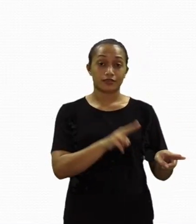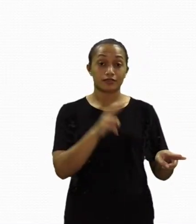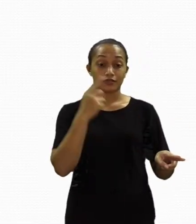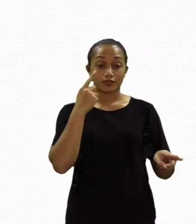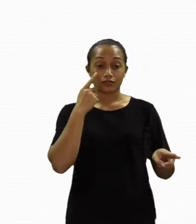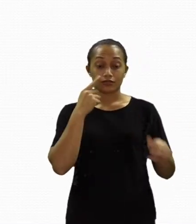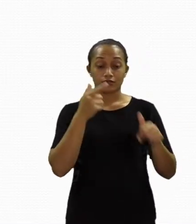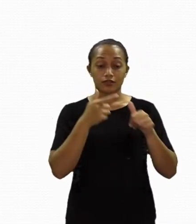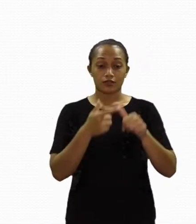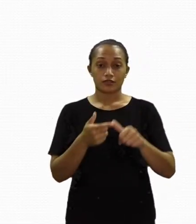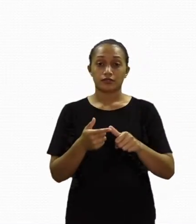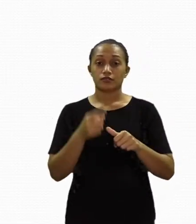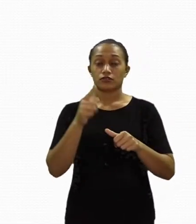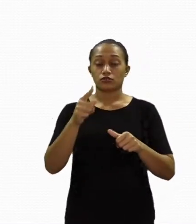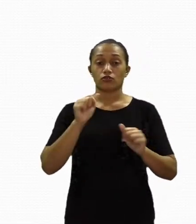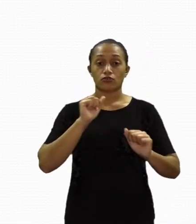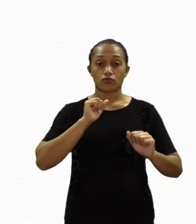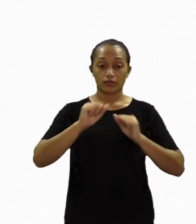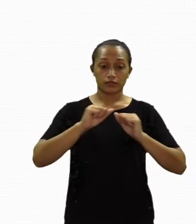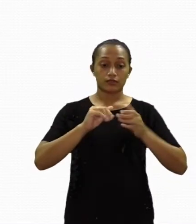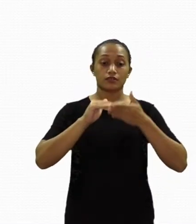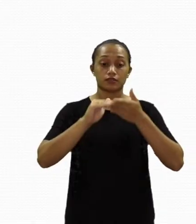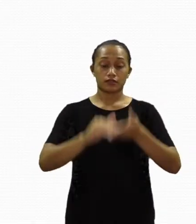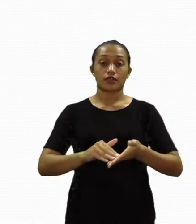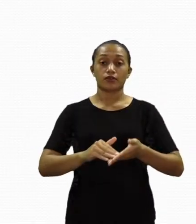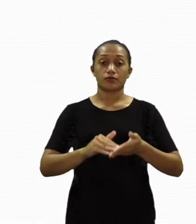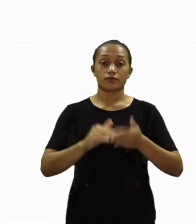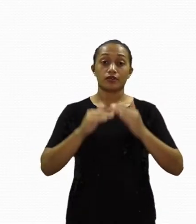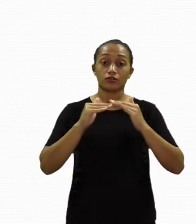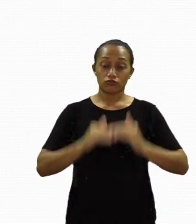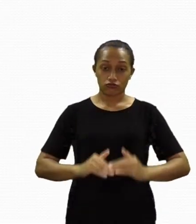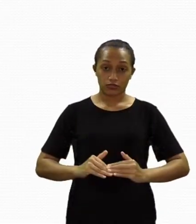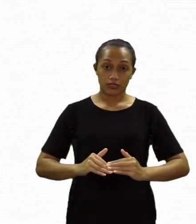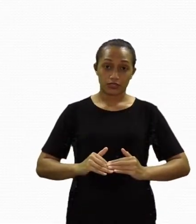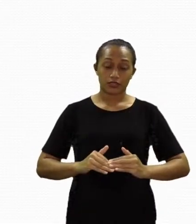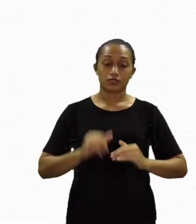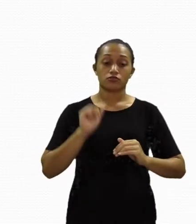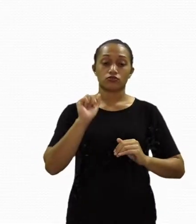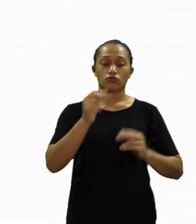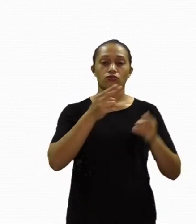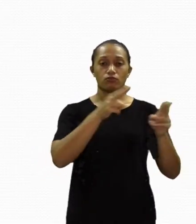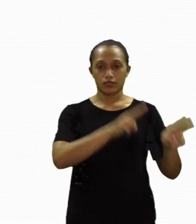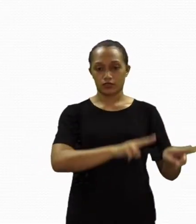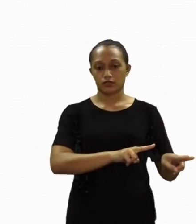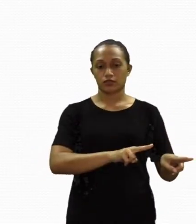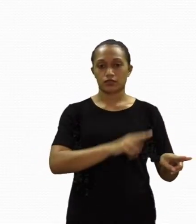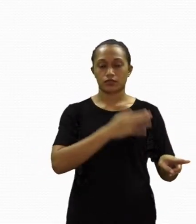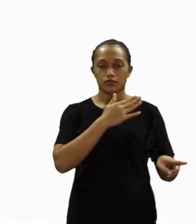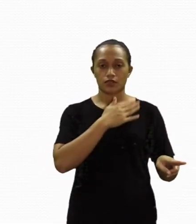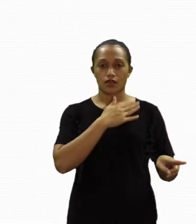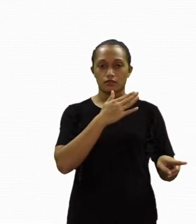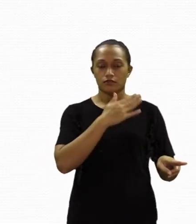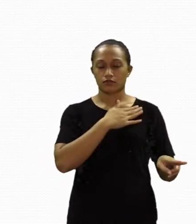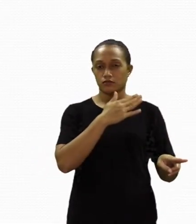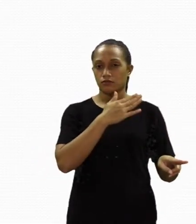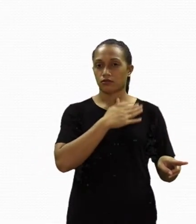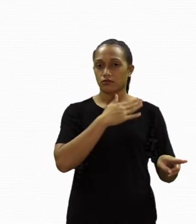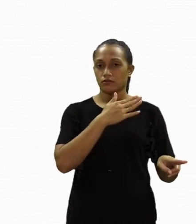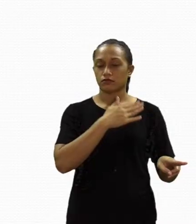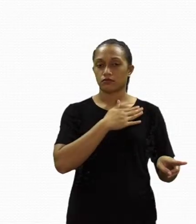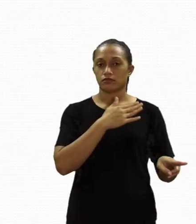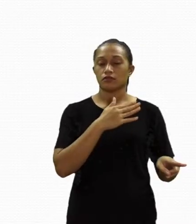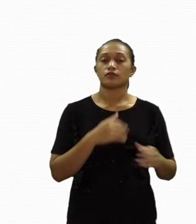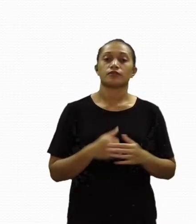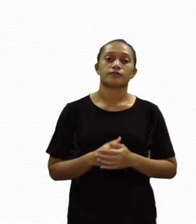the answer. Exercise helps decrease your resting heart rate. Exercise helps decrease your resting heart rate. How